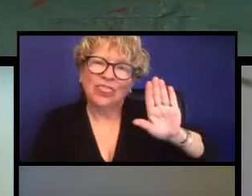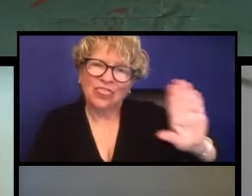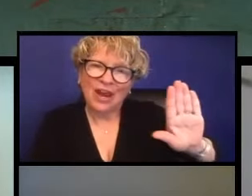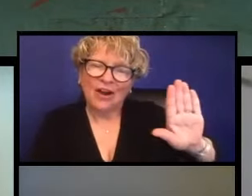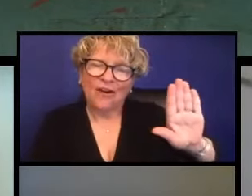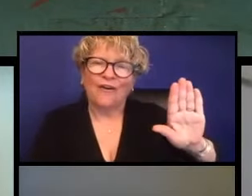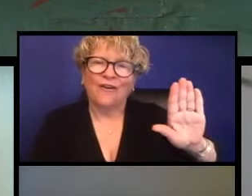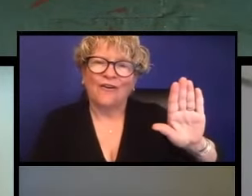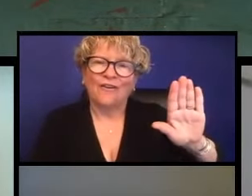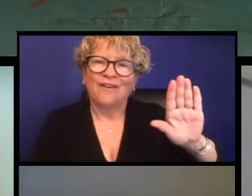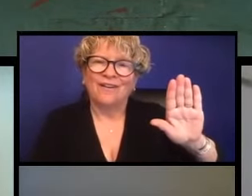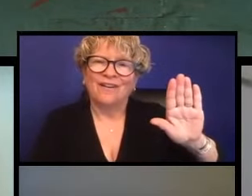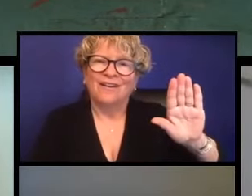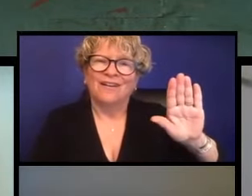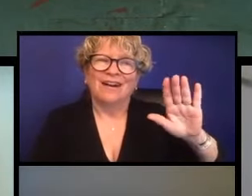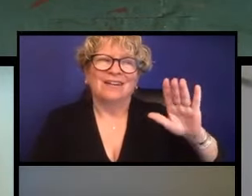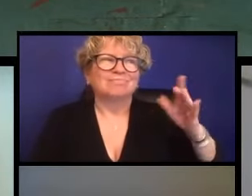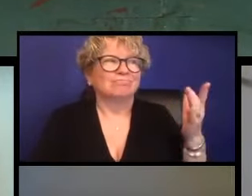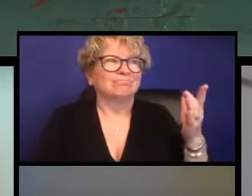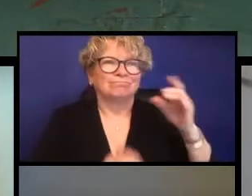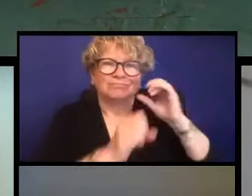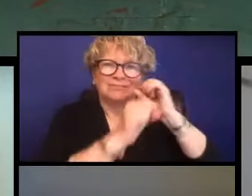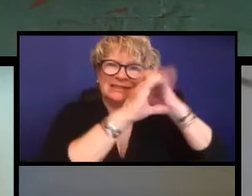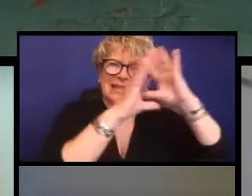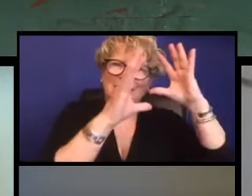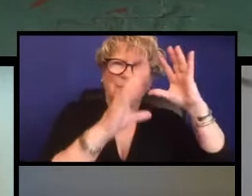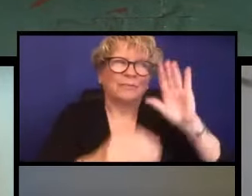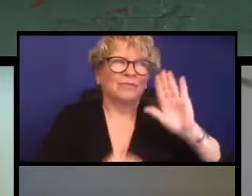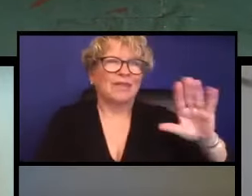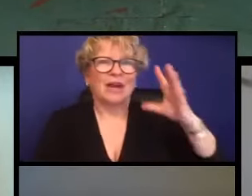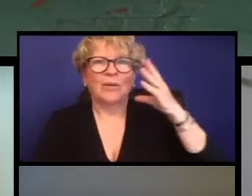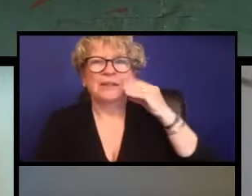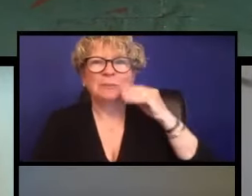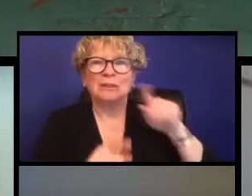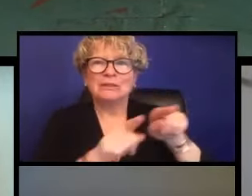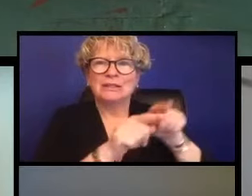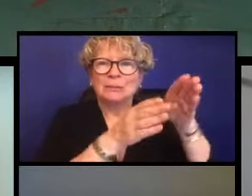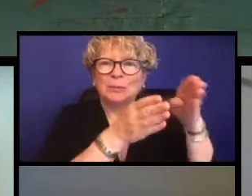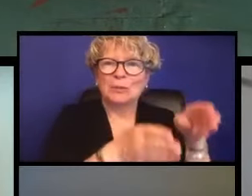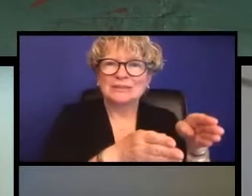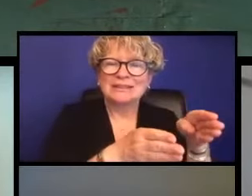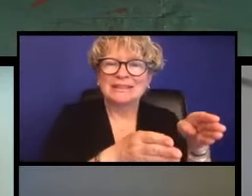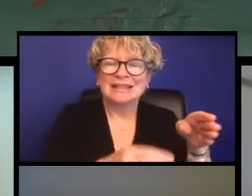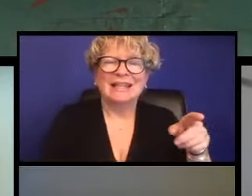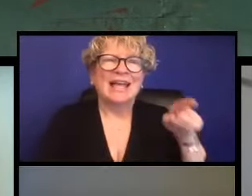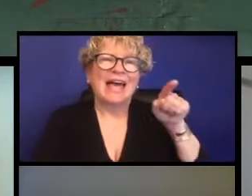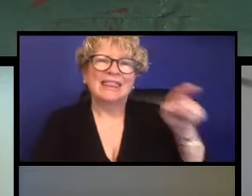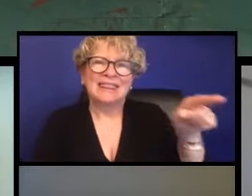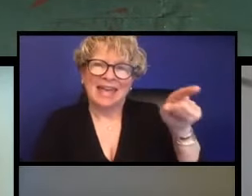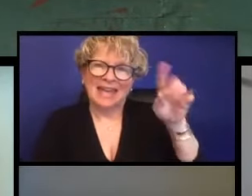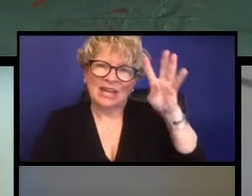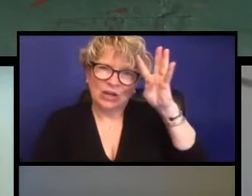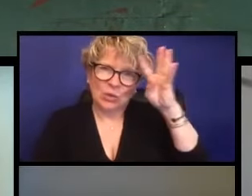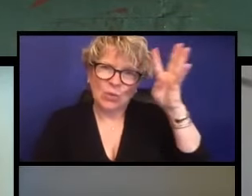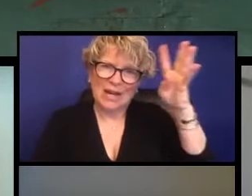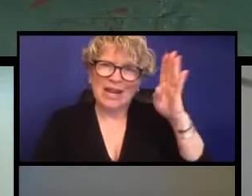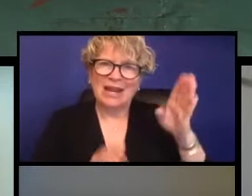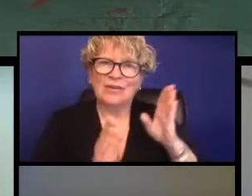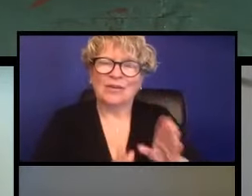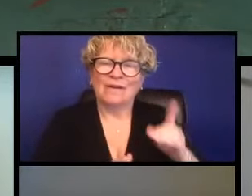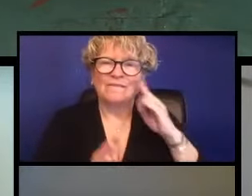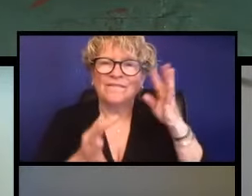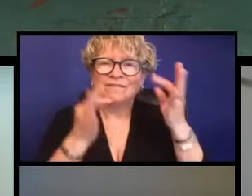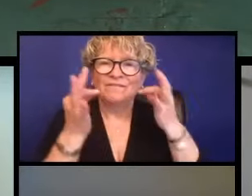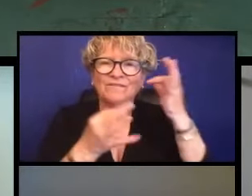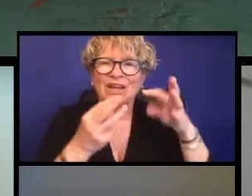sensibilities and their experiences as a person and as a creator of a fantasy world and